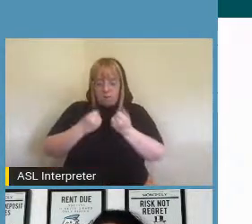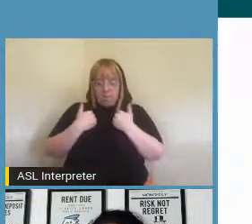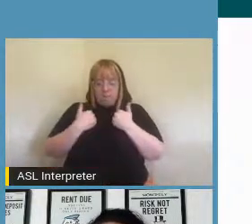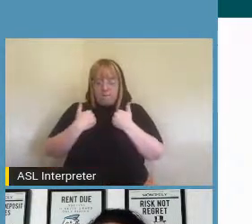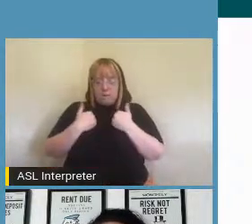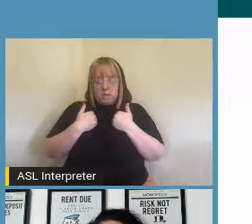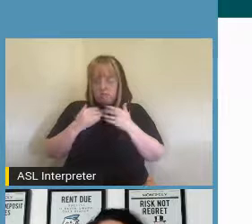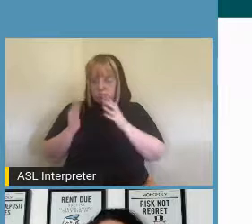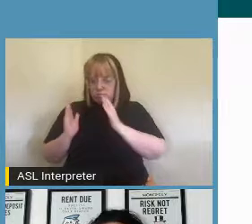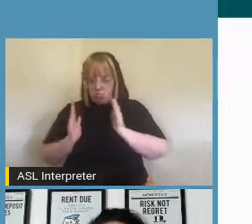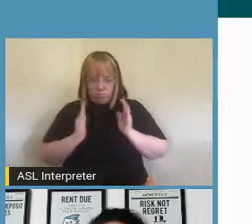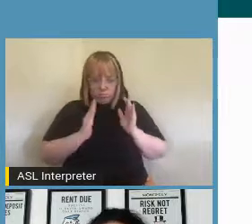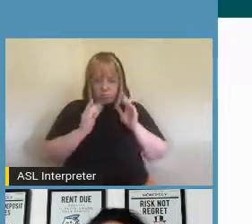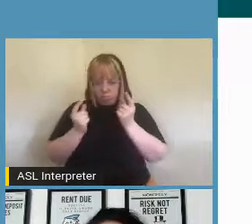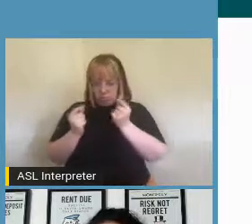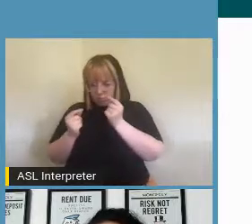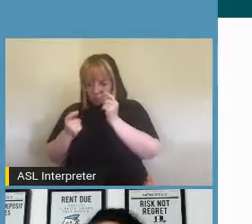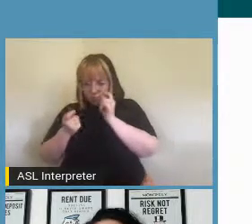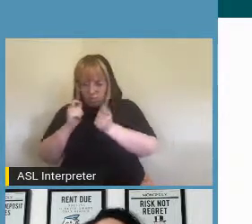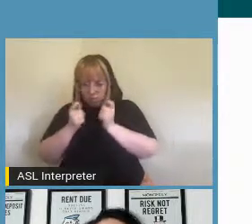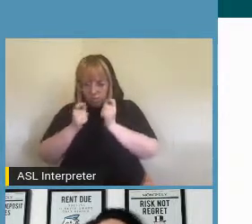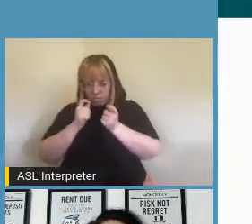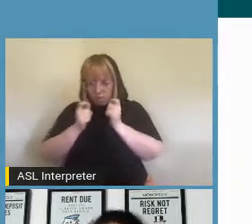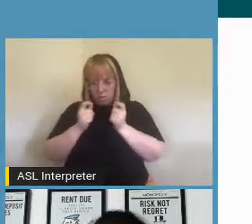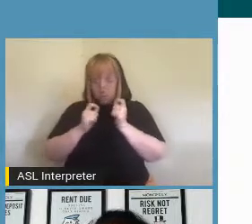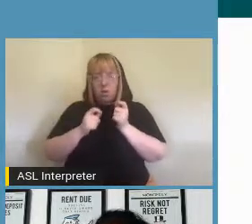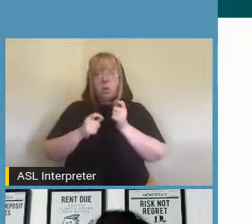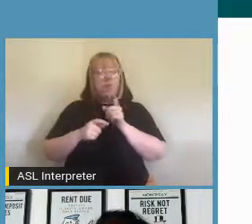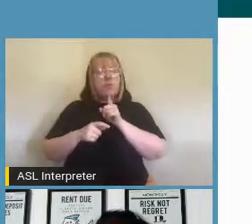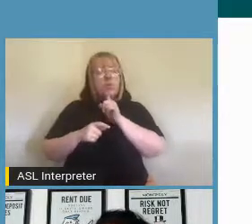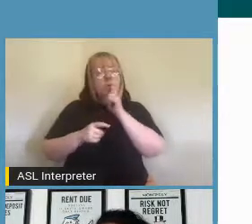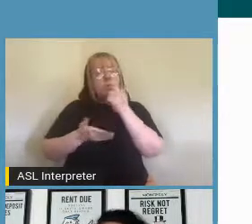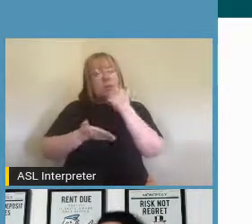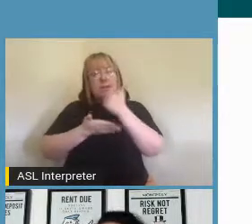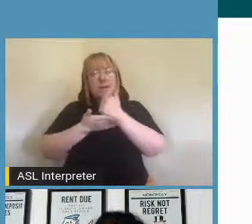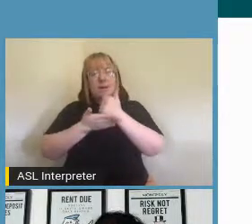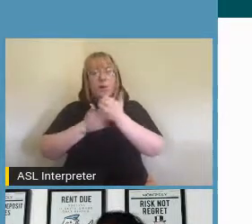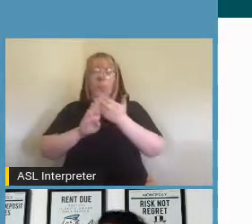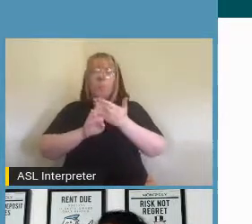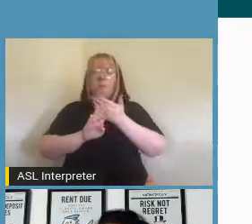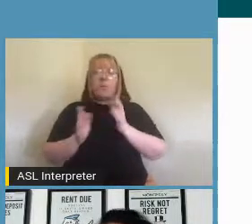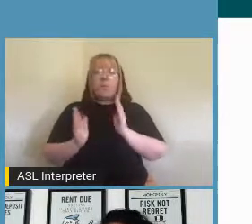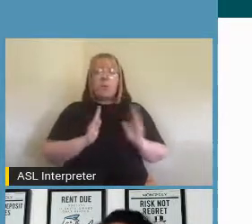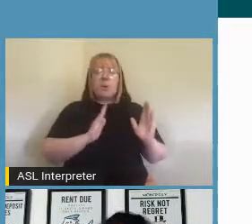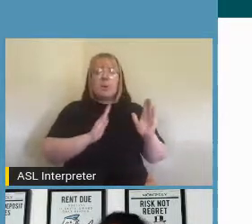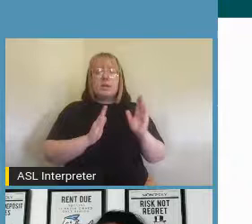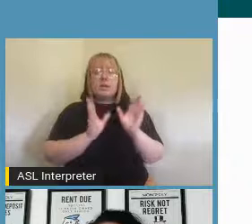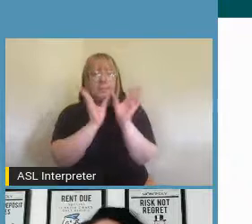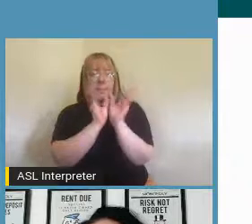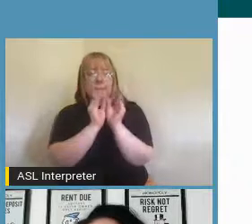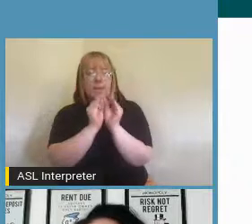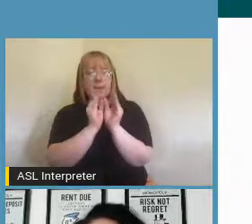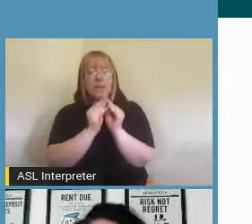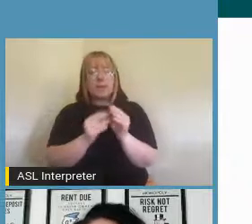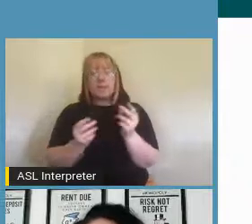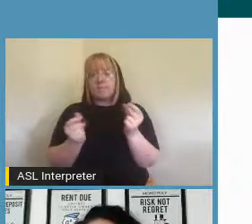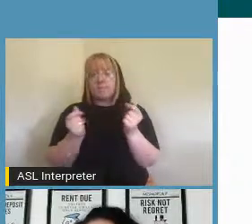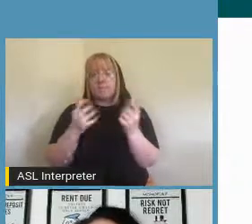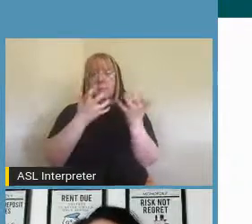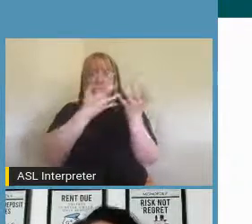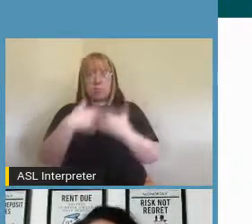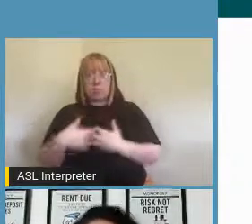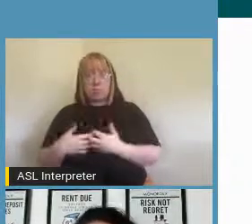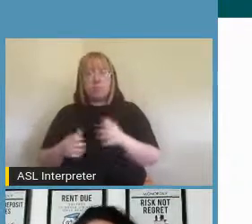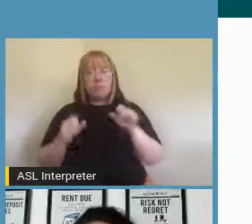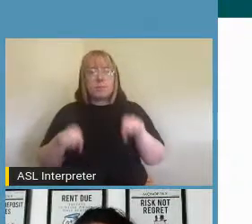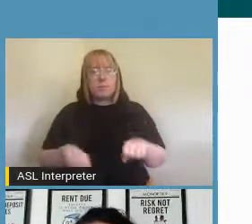And absolutely, it really helps to ground pre-production planning meetings and quickly align on that plan. So